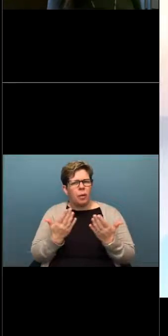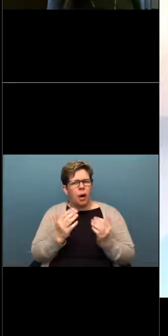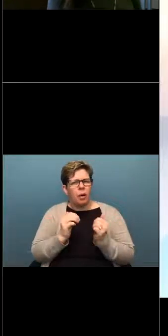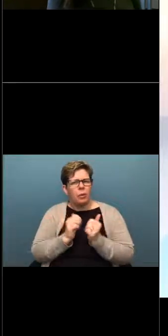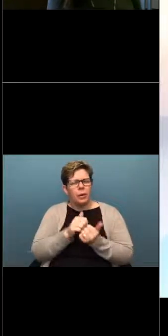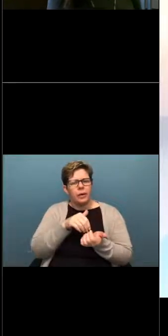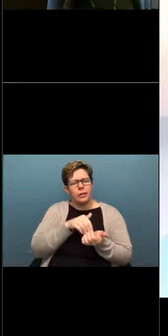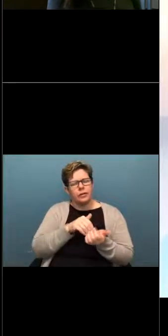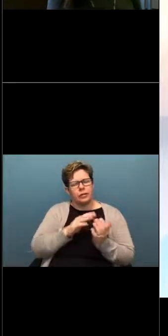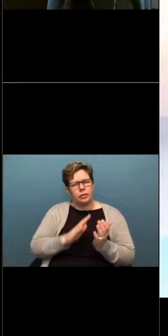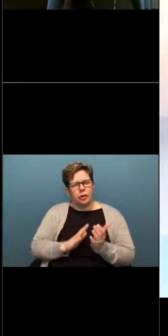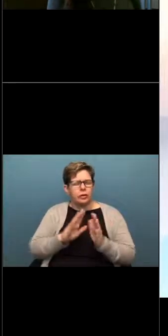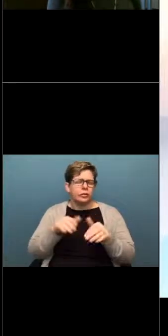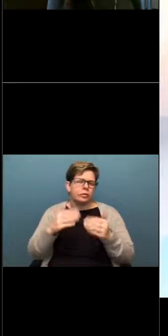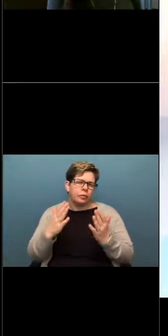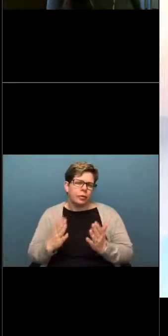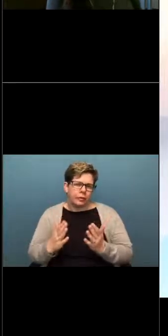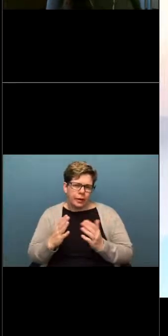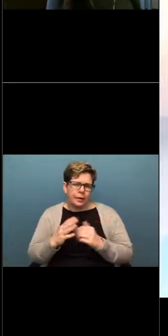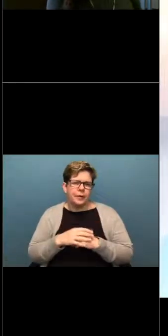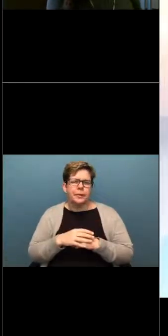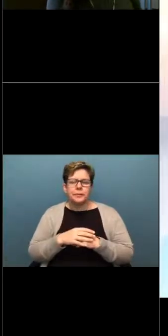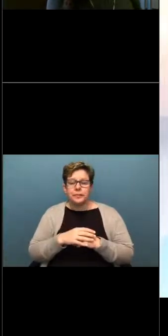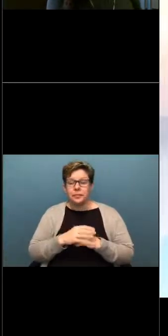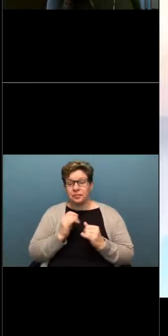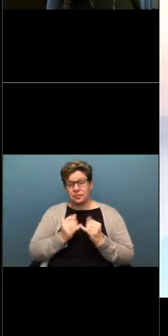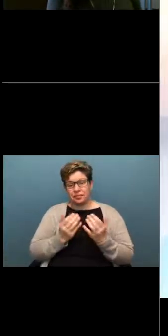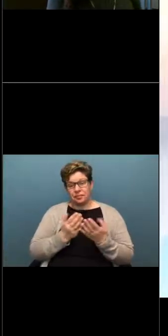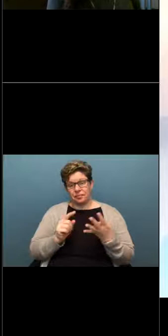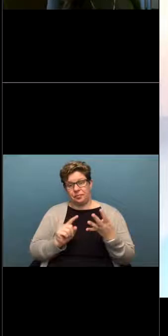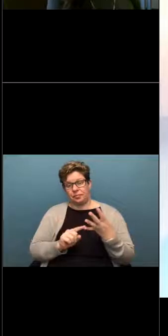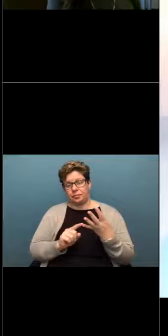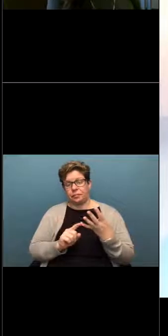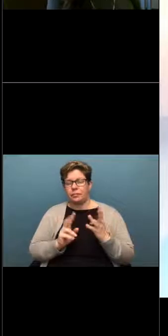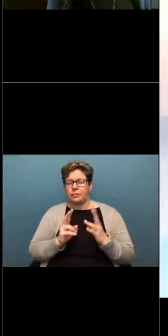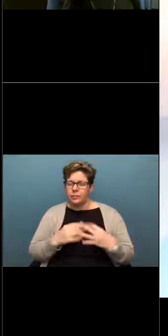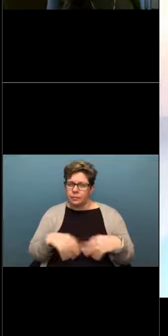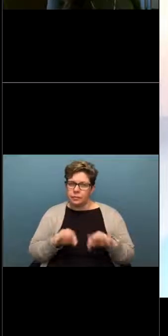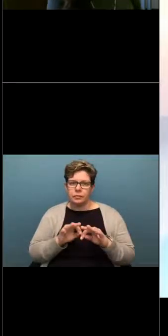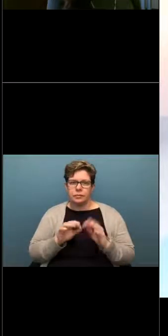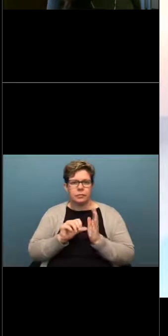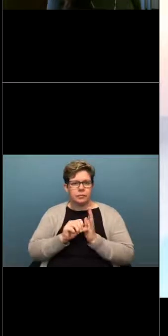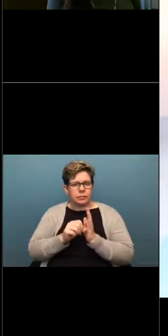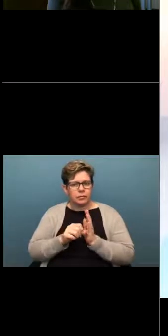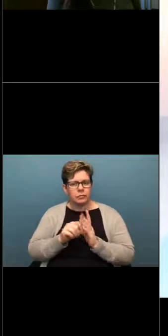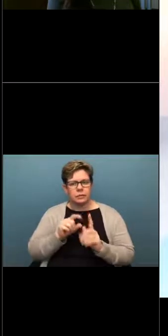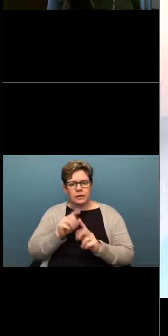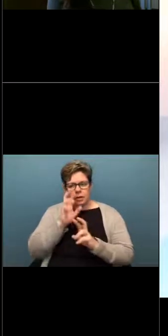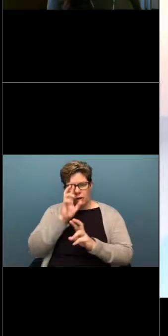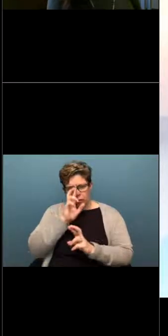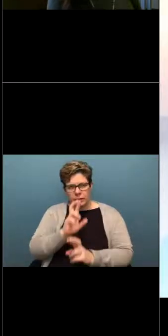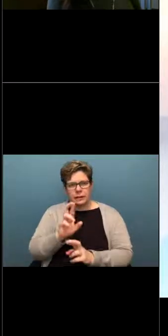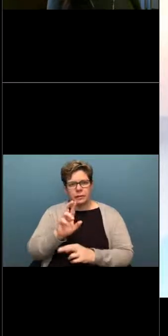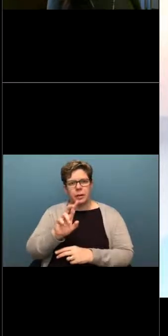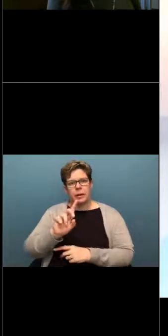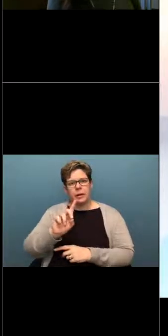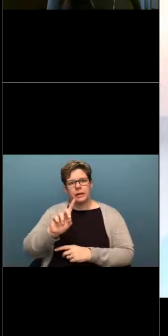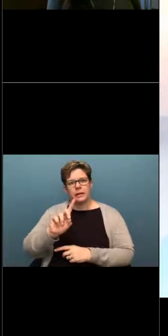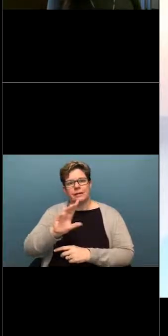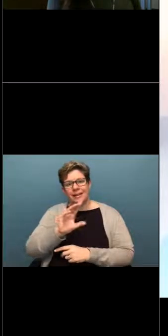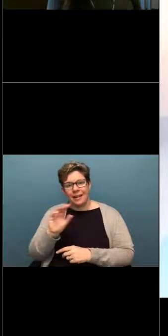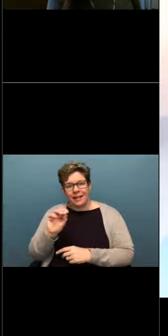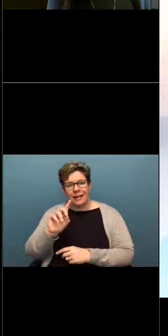and especially between visits. And then lastly, but most importantly, I think is respect and dignity. I think that's such an